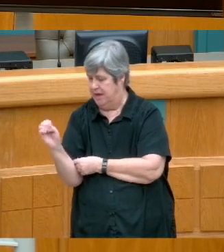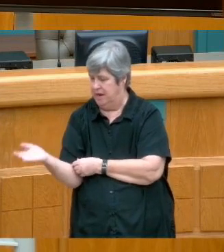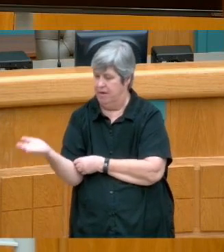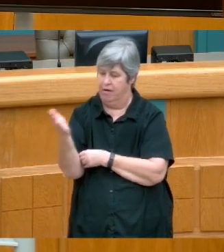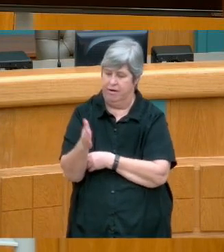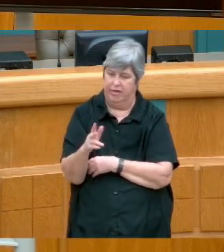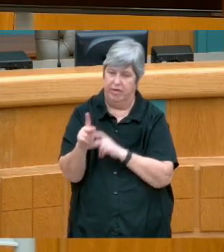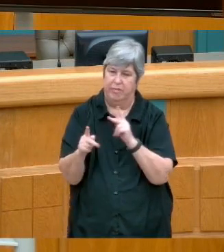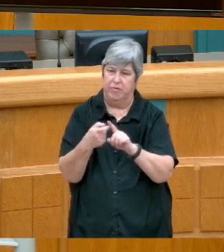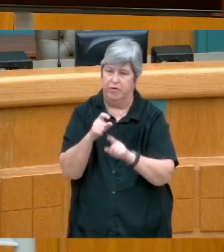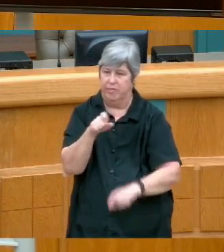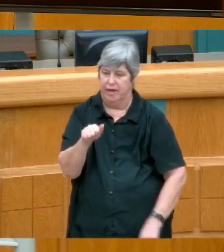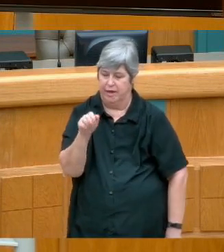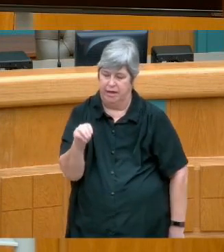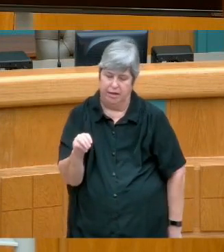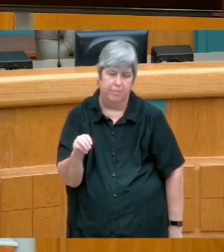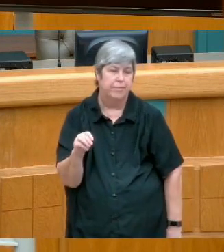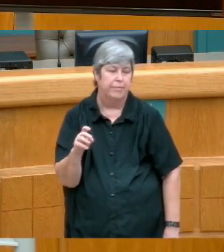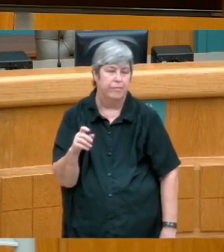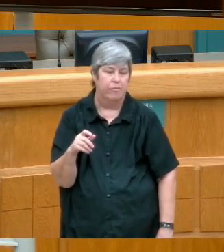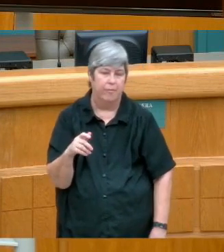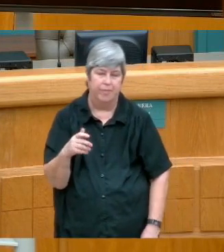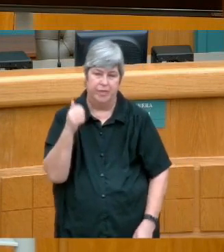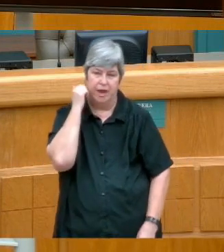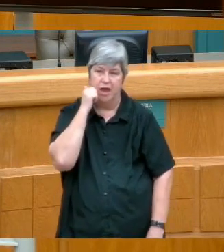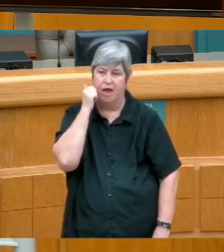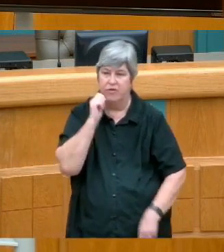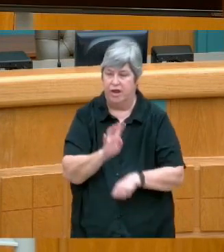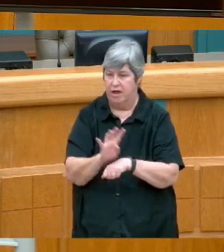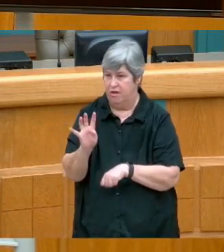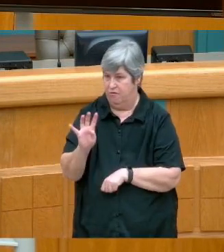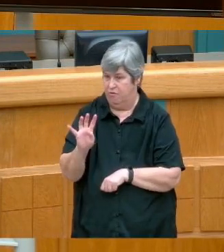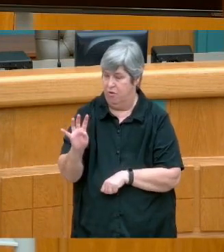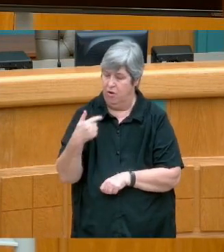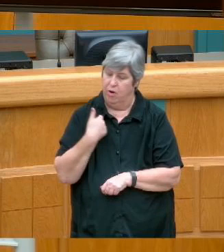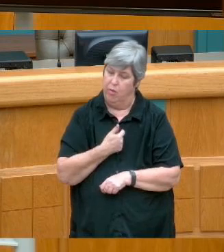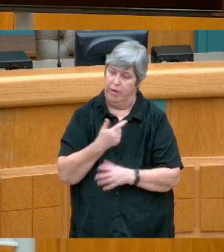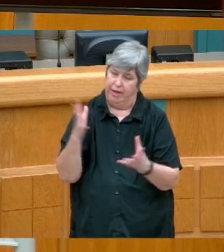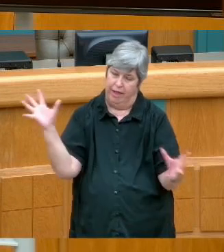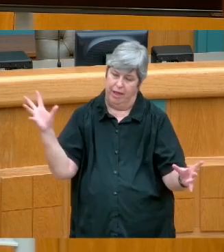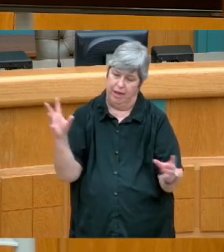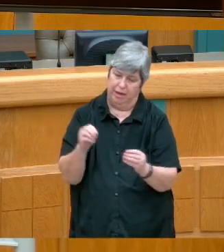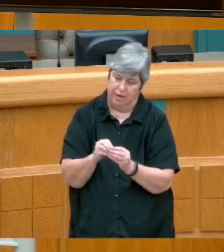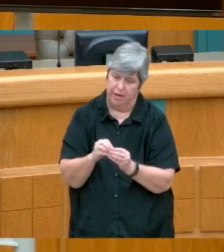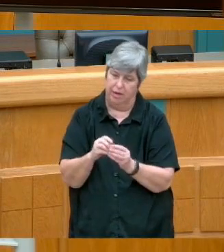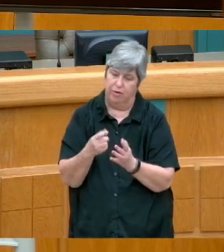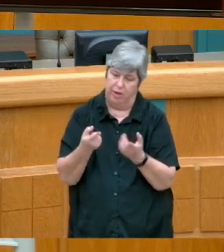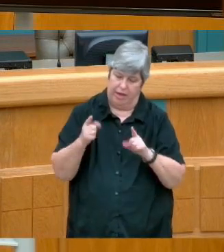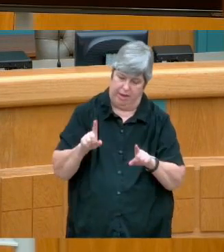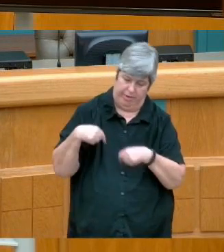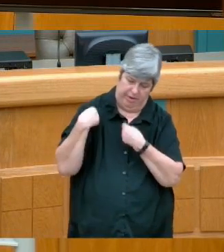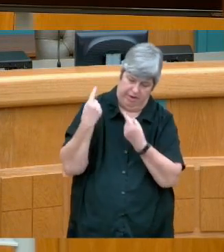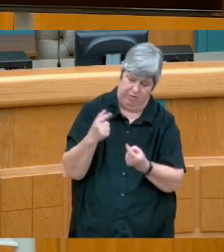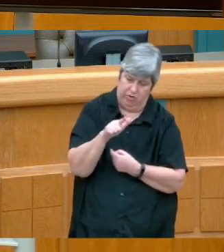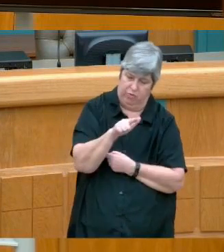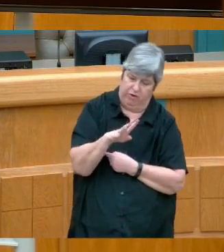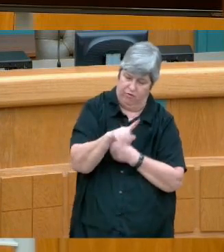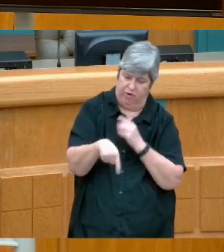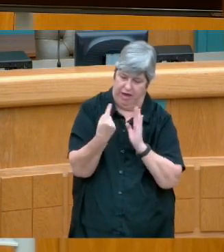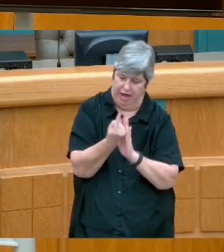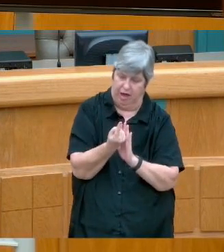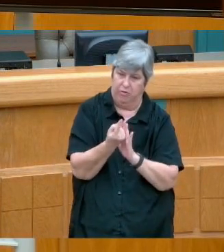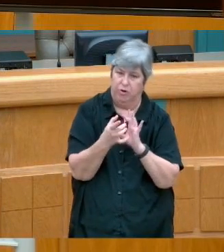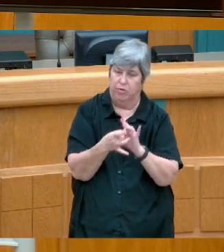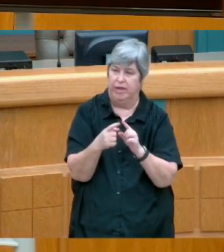our folks from Texas A&M. So every day at 4 o'clock, we kind of compile what's happened from the past 24 hours in terms